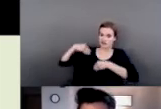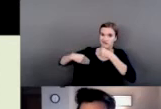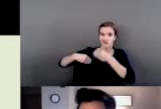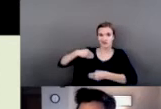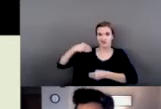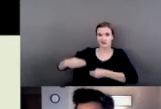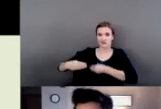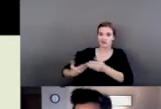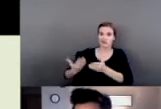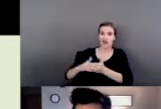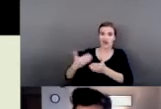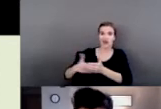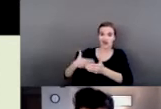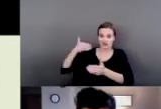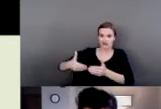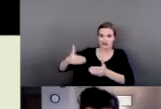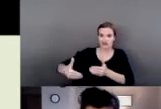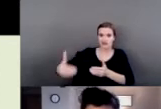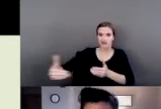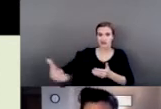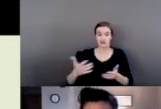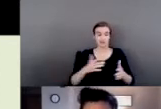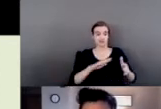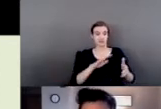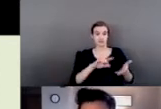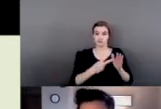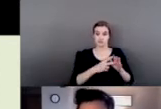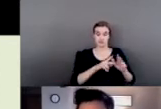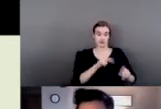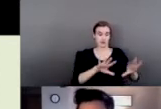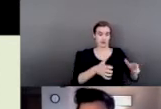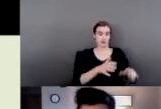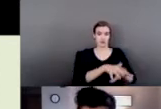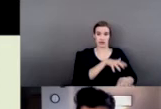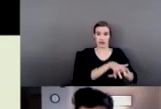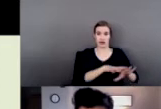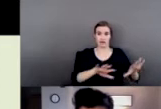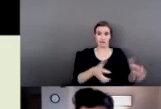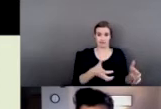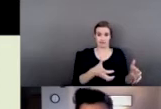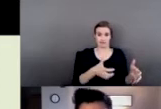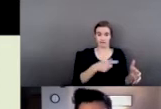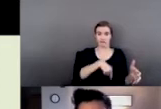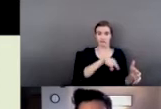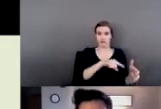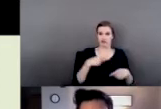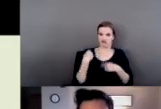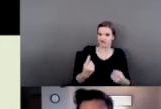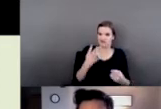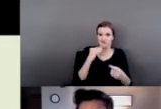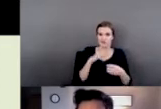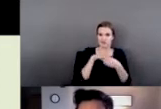by a population, that being Native communities. And when this oppression is such long periods of time, it's